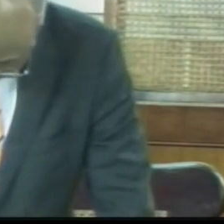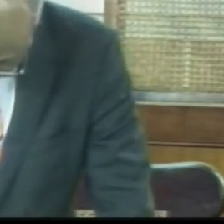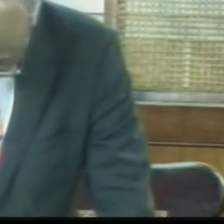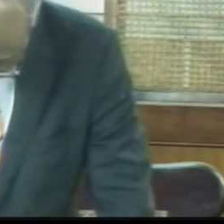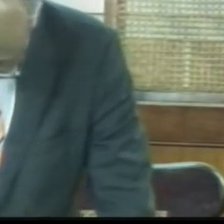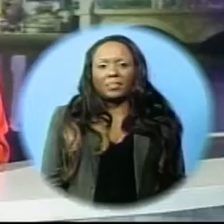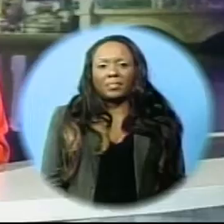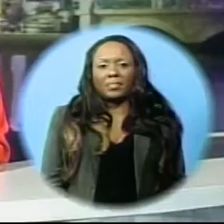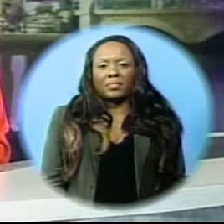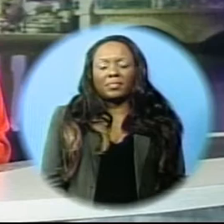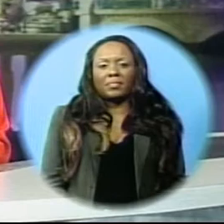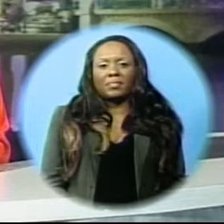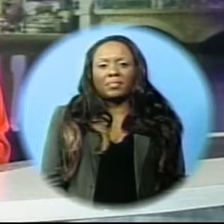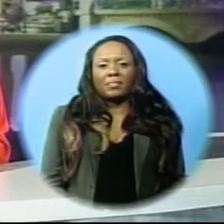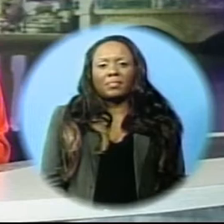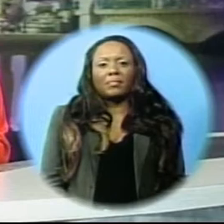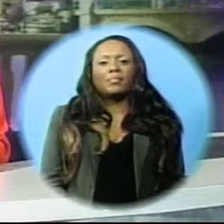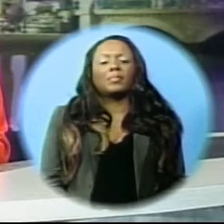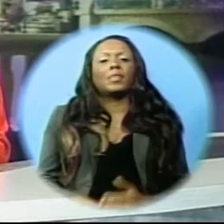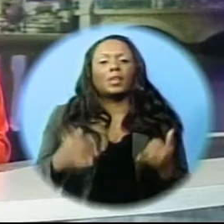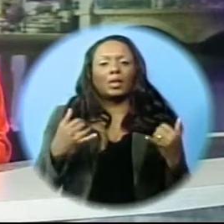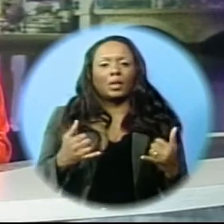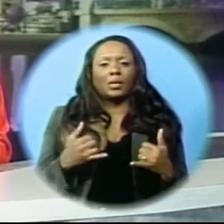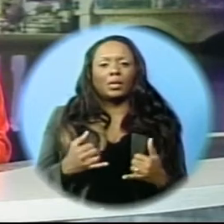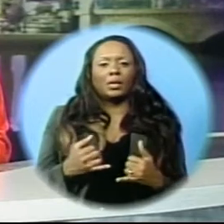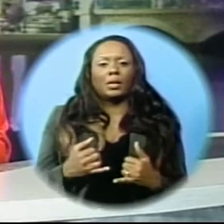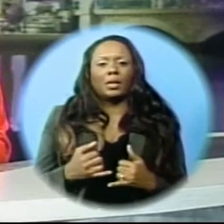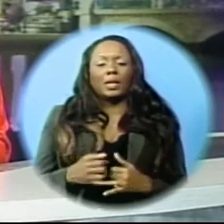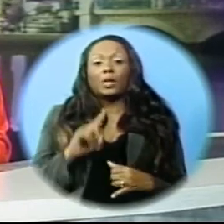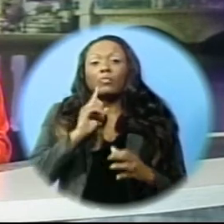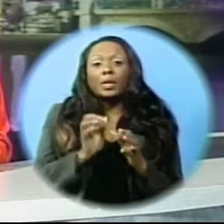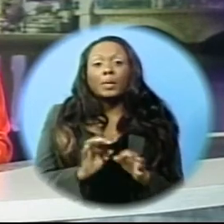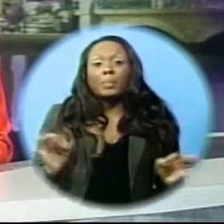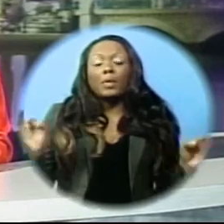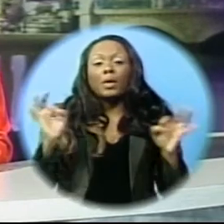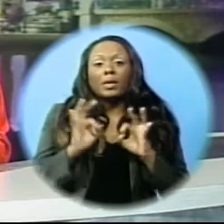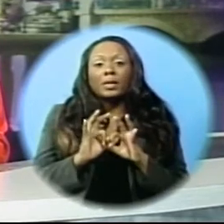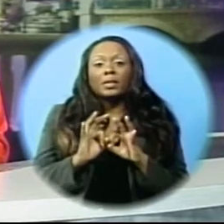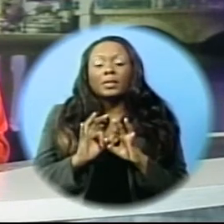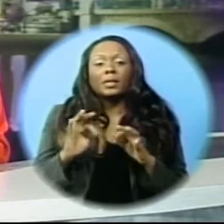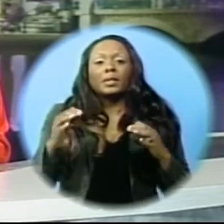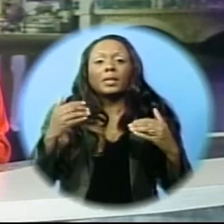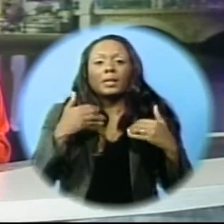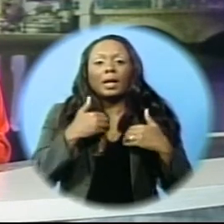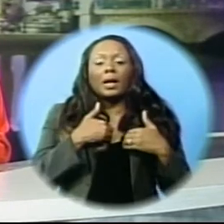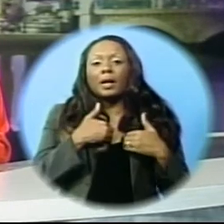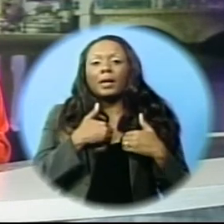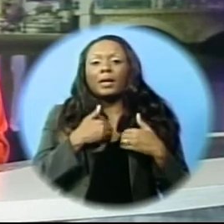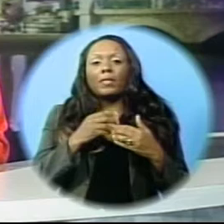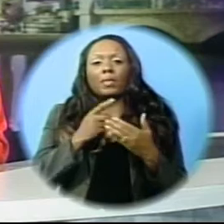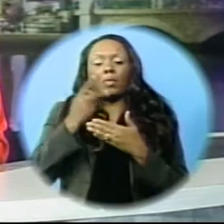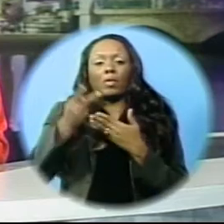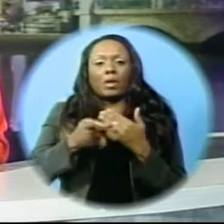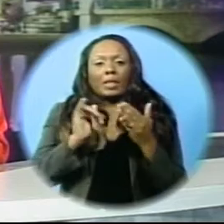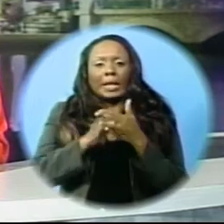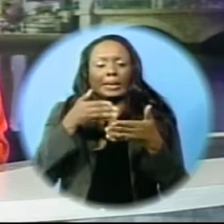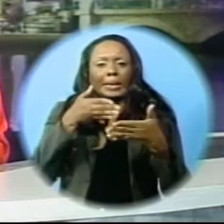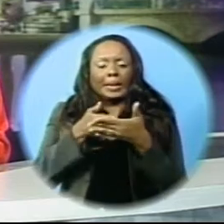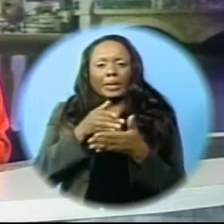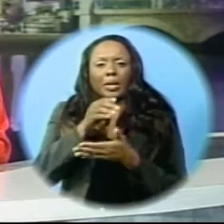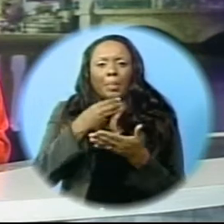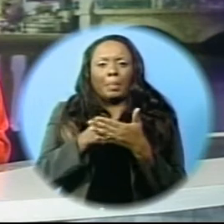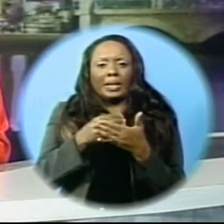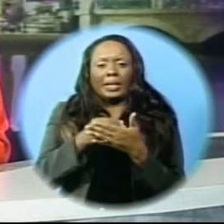is plugged. In other news now, having a robust anti-money laundering regime is of paramount importance to